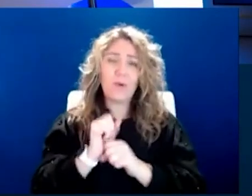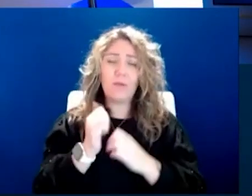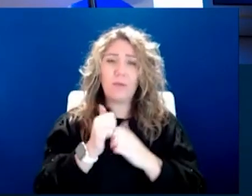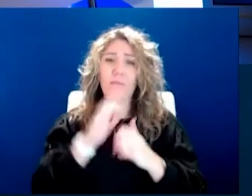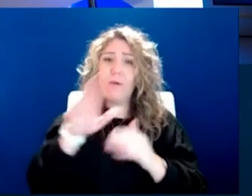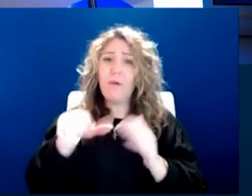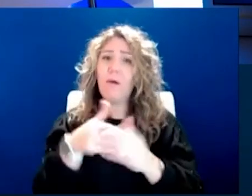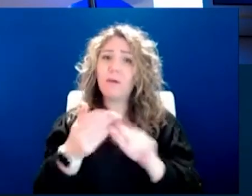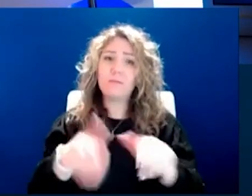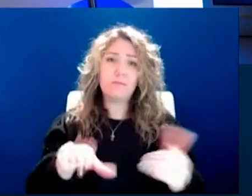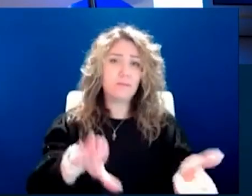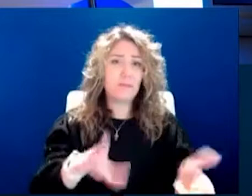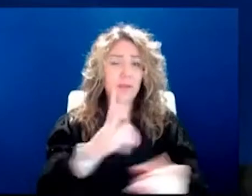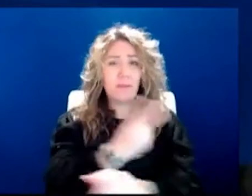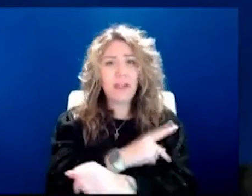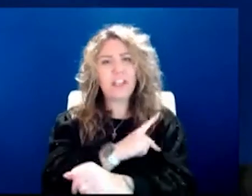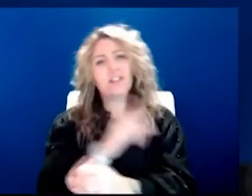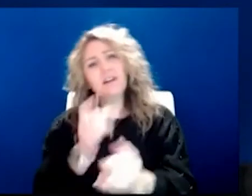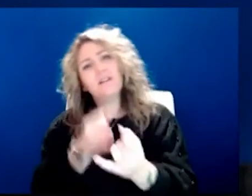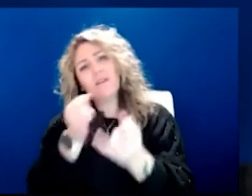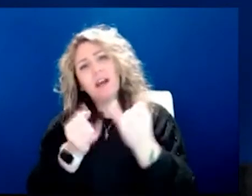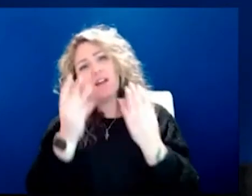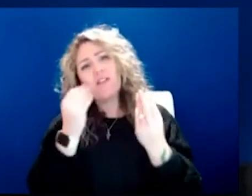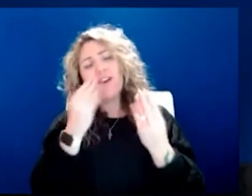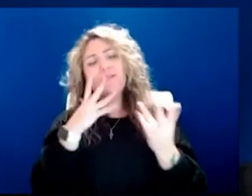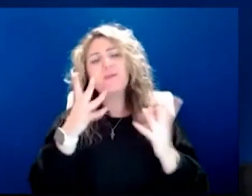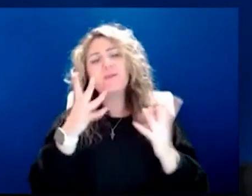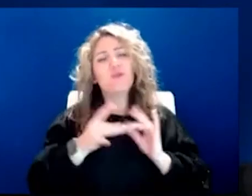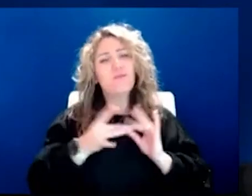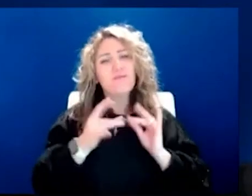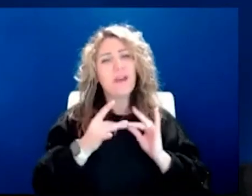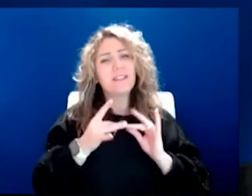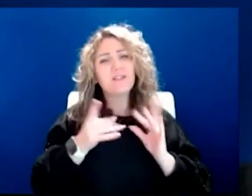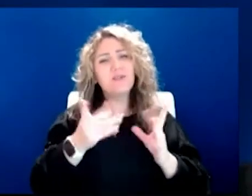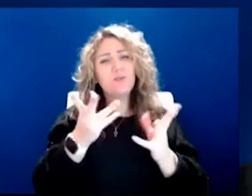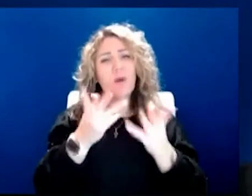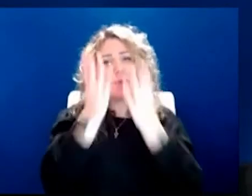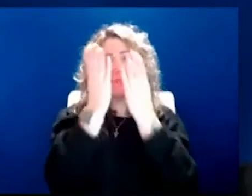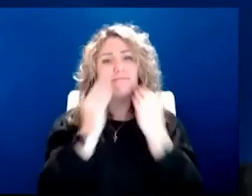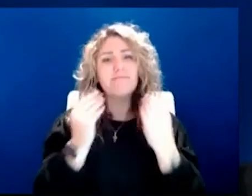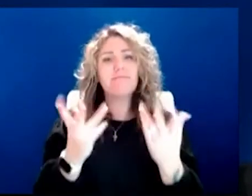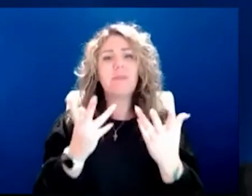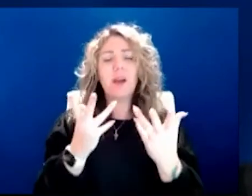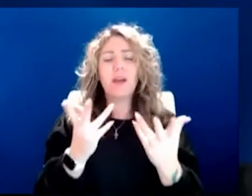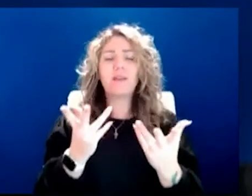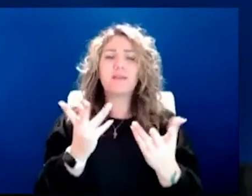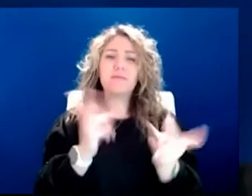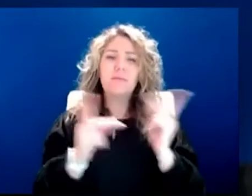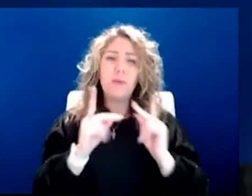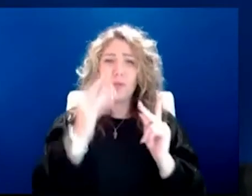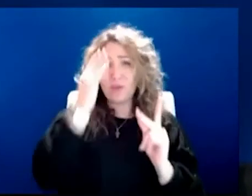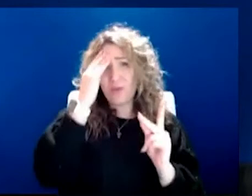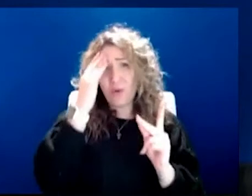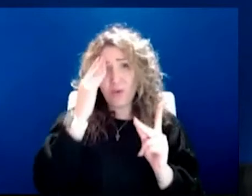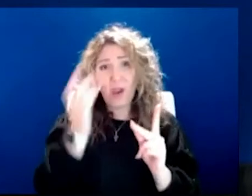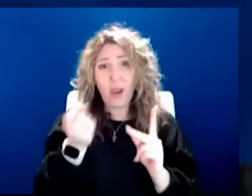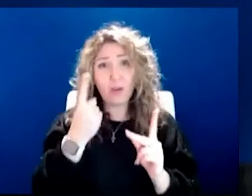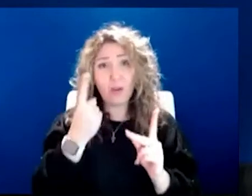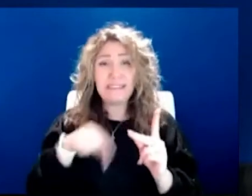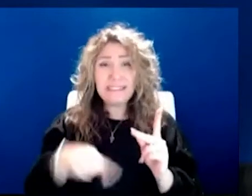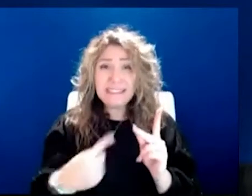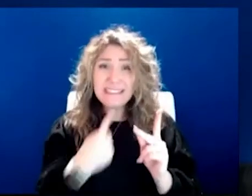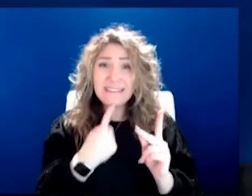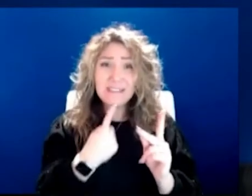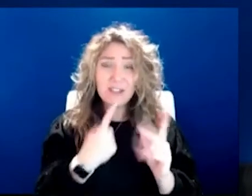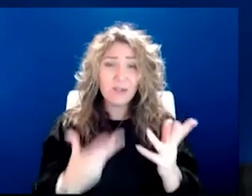Final thoughts. What do you want folks to know? What message do you want to send out? I just want to let people know to take this serious and to